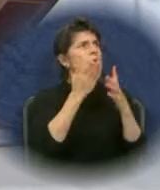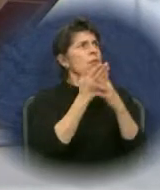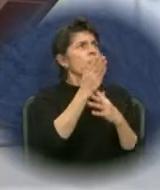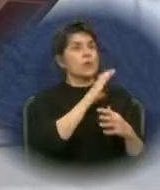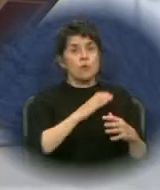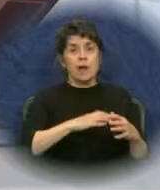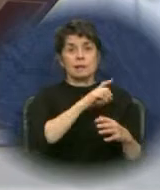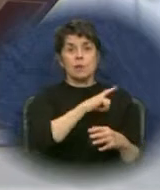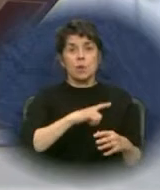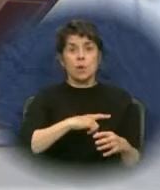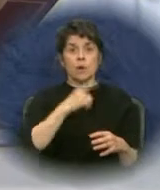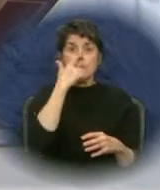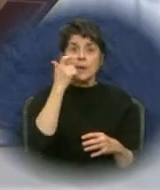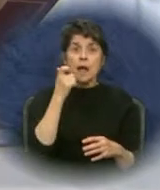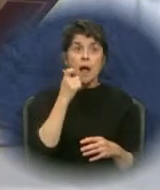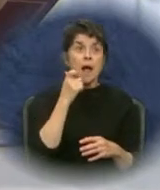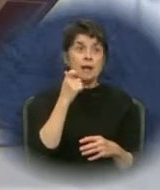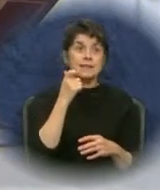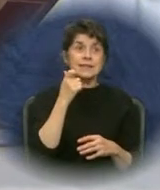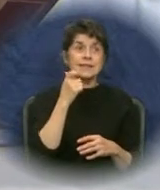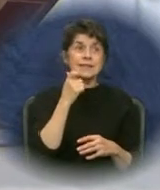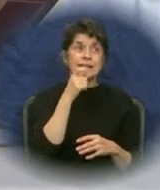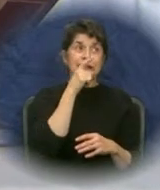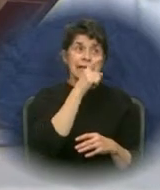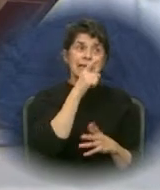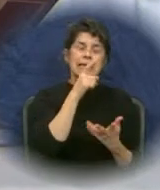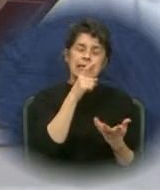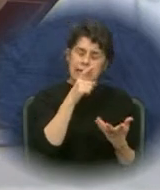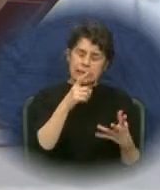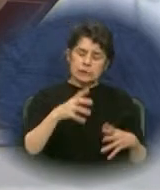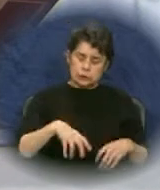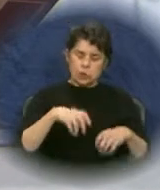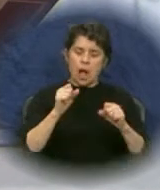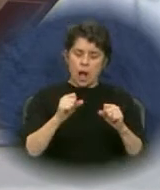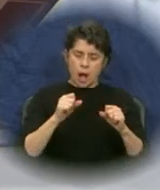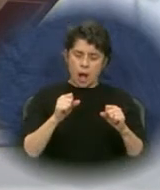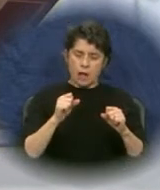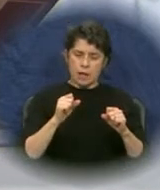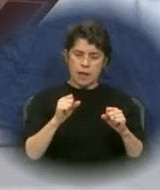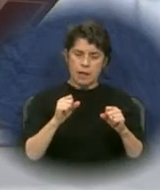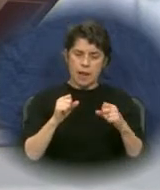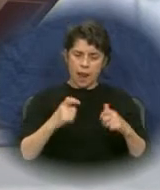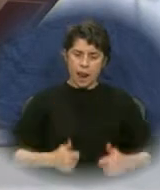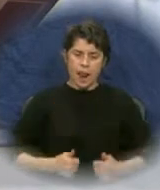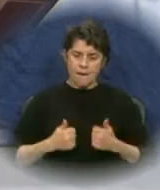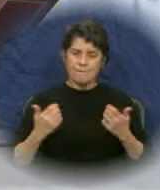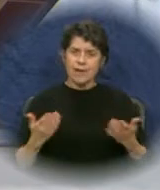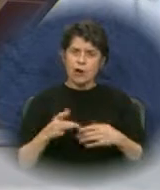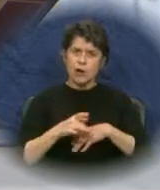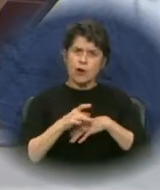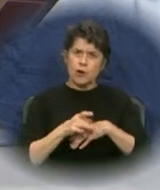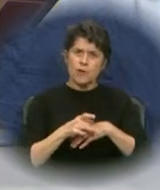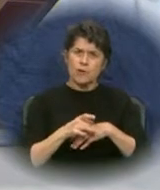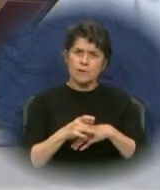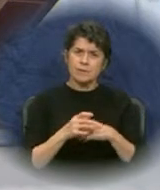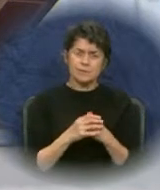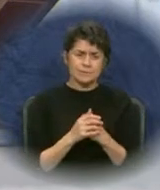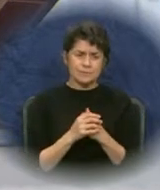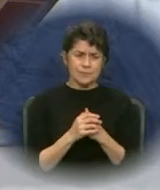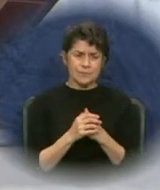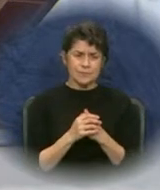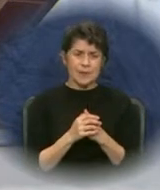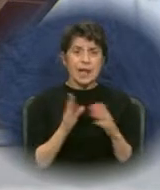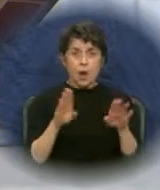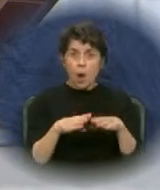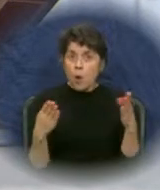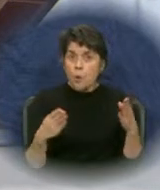Lord. For he assumed at his first coming the lowliness of human flesh, and so fulfilled the design you formed long ago, and